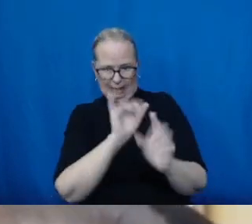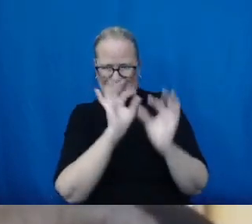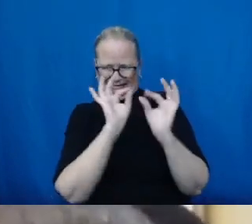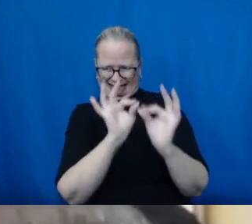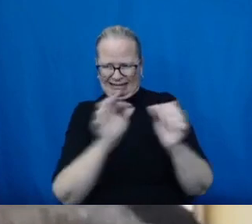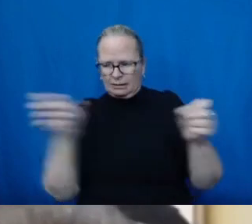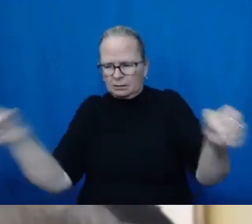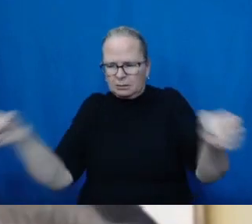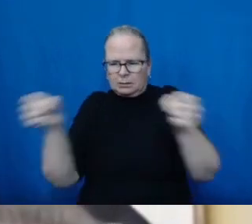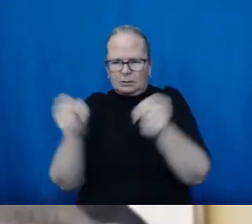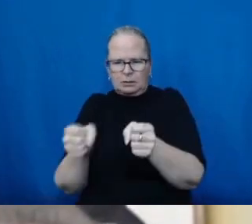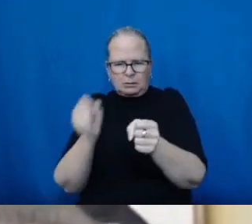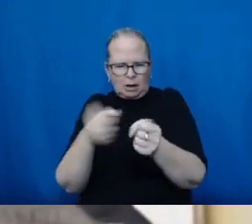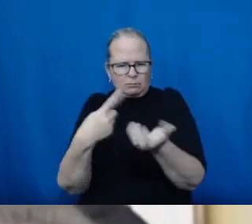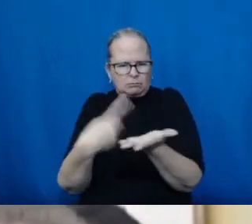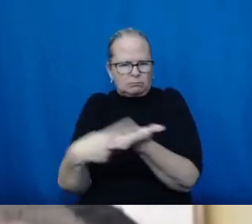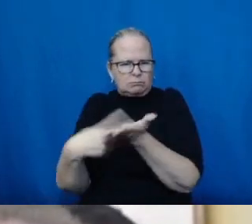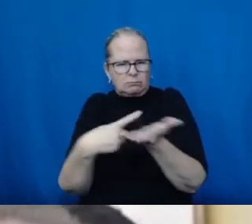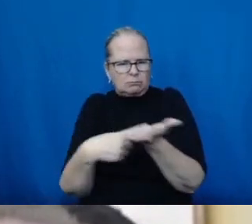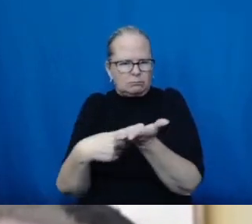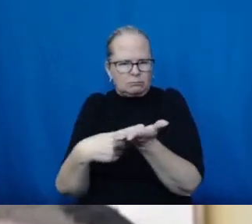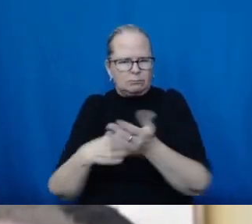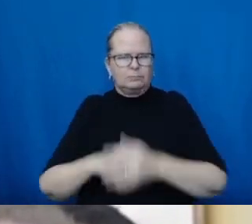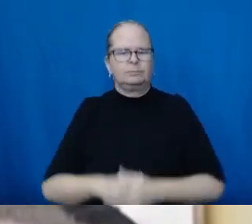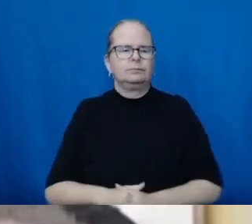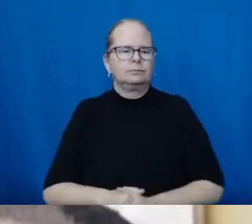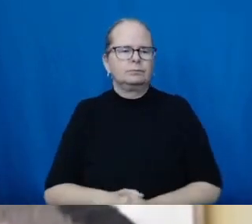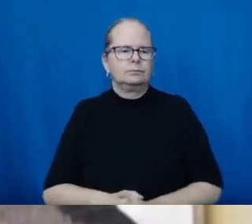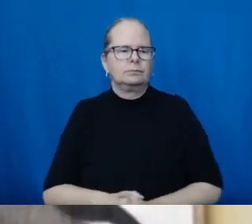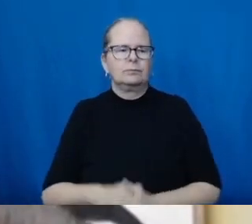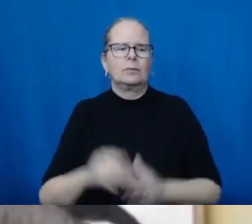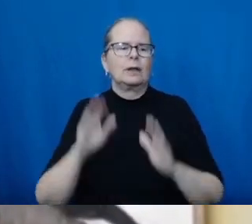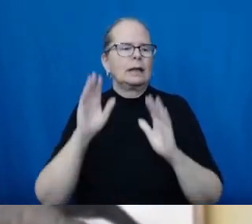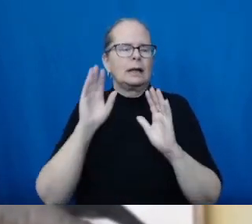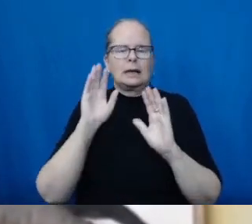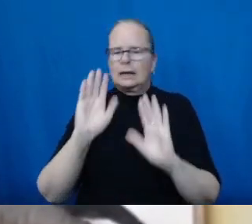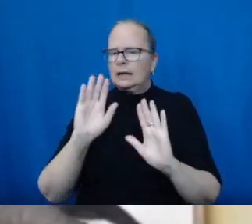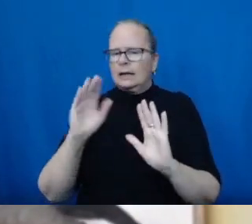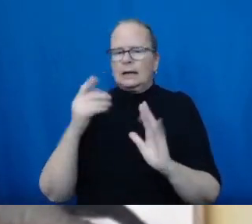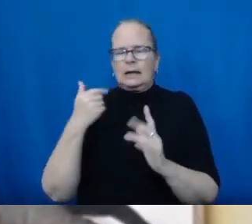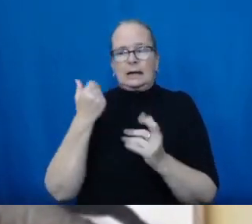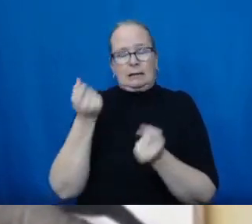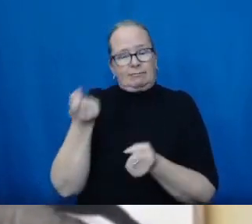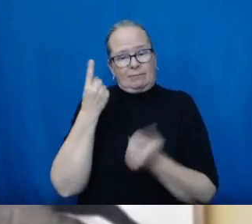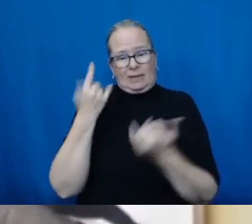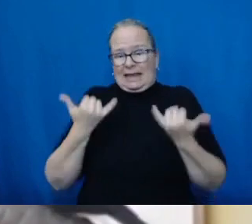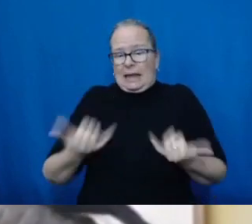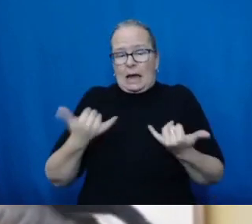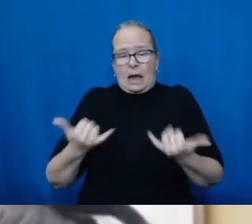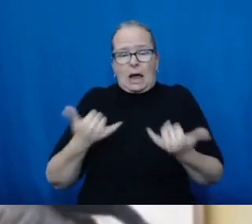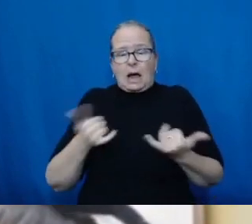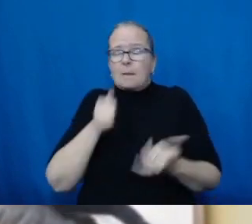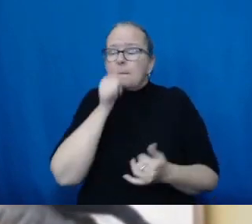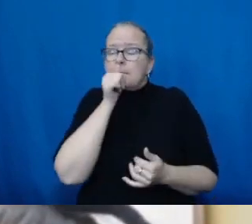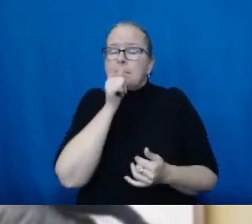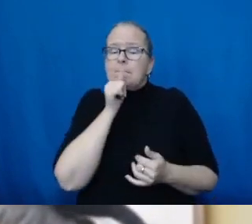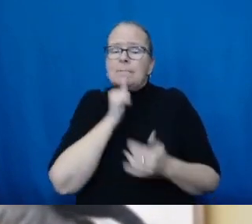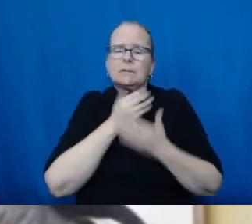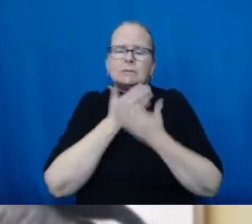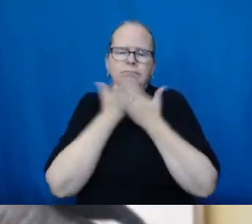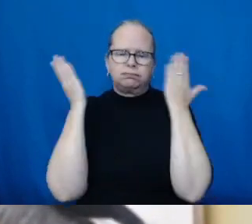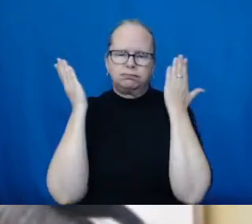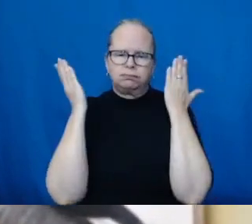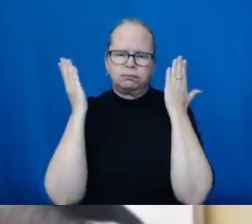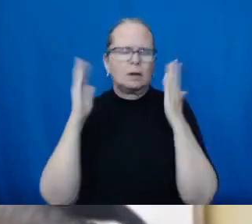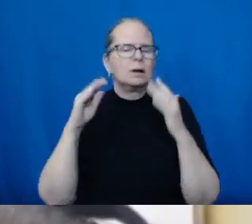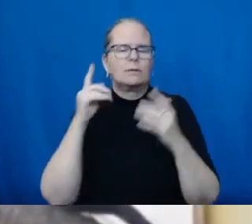for anyone who's not vaccinated at this point, but it's hard to picture for those of us who are not in this situation what it must be like to be